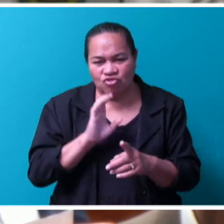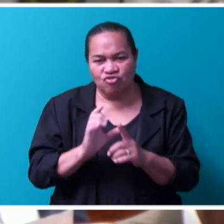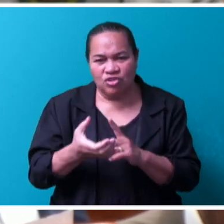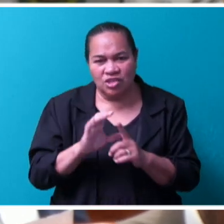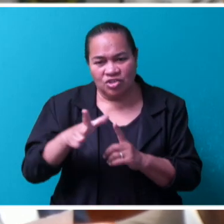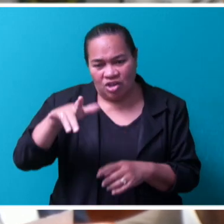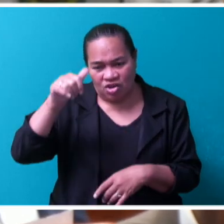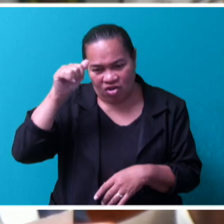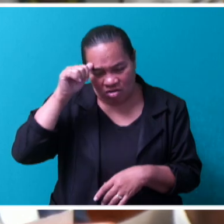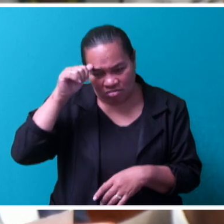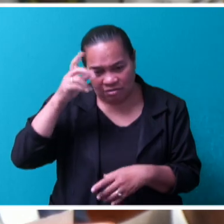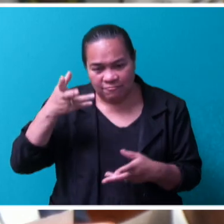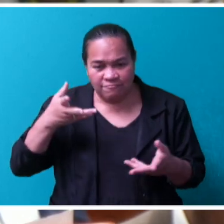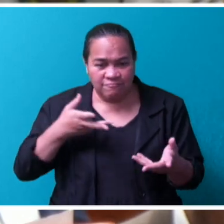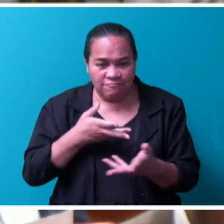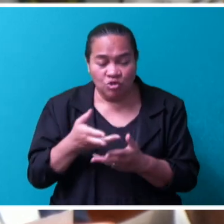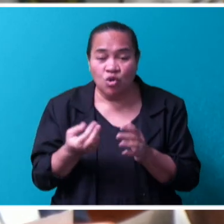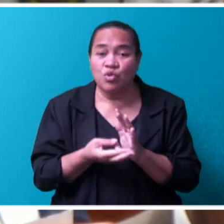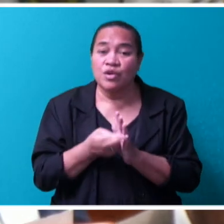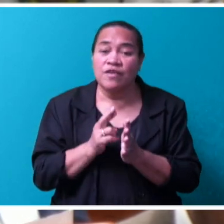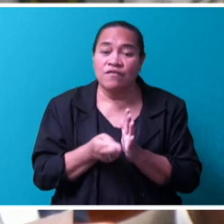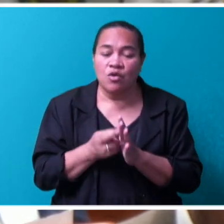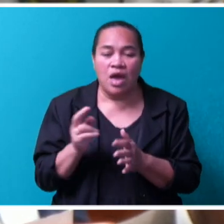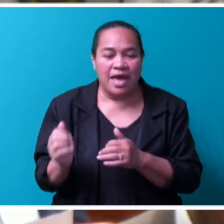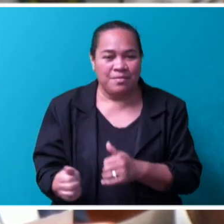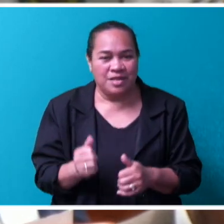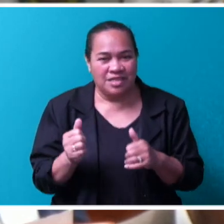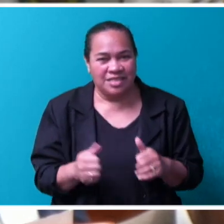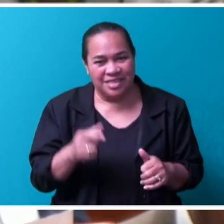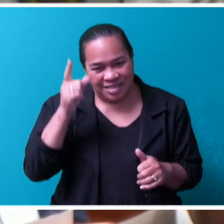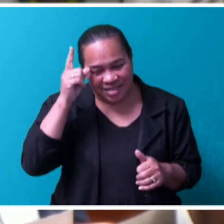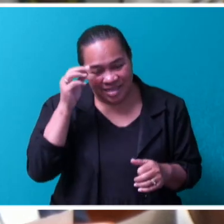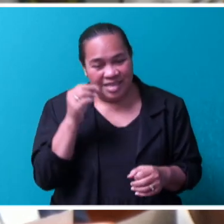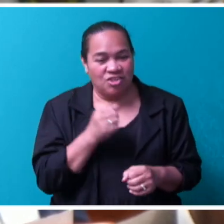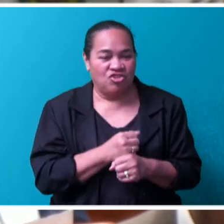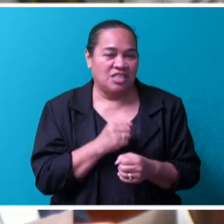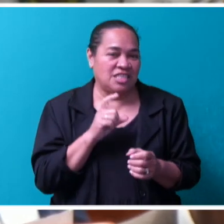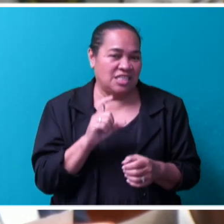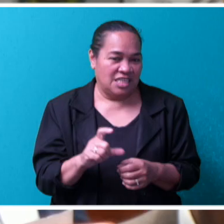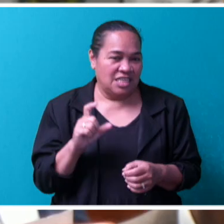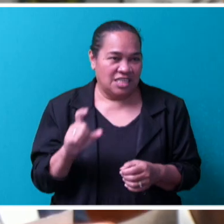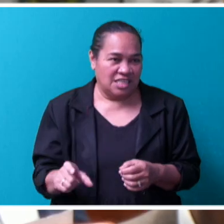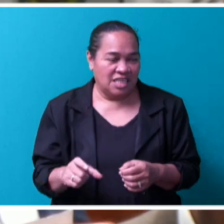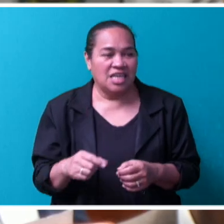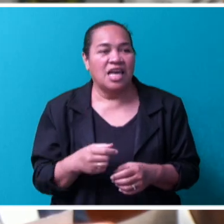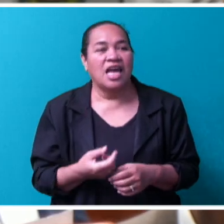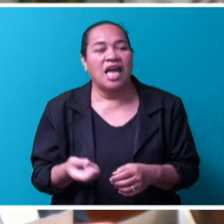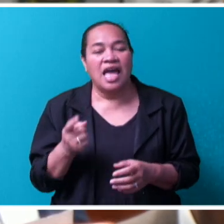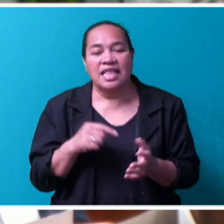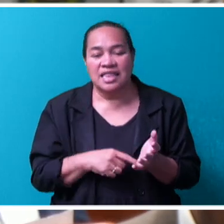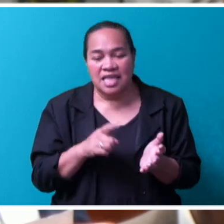Bill, the review of iTaukei administration, the GCC, TLFC, and